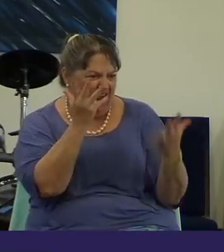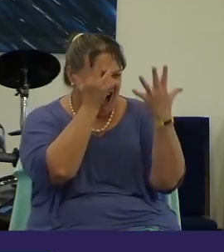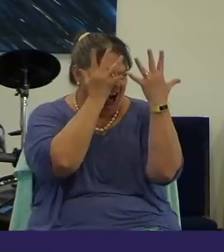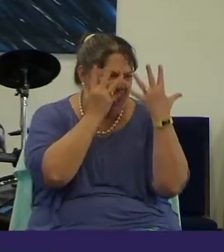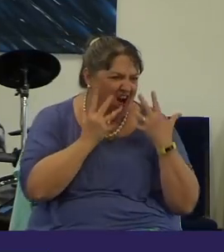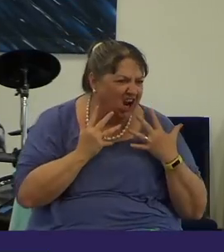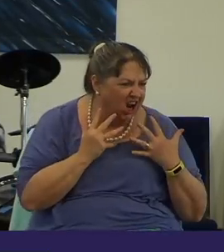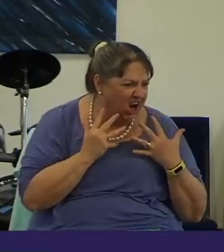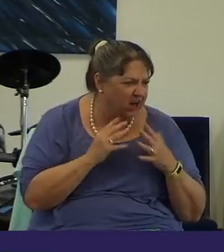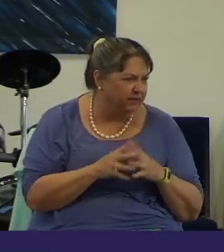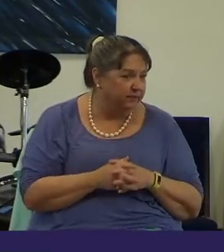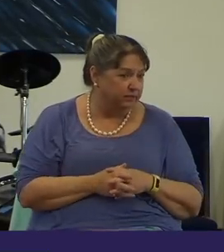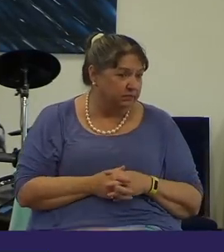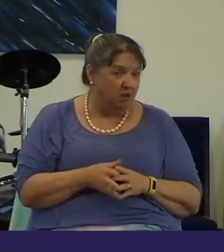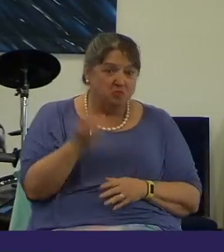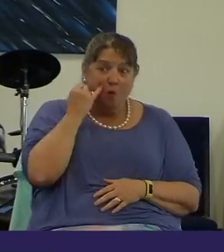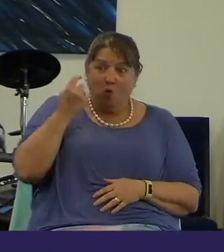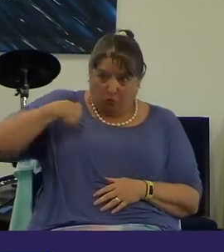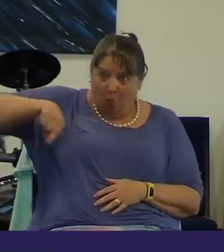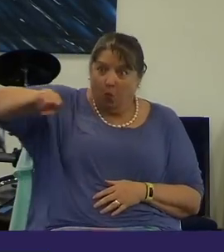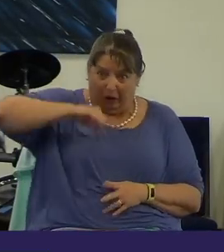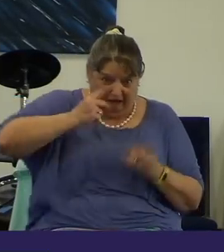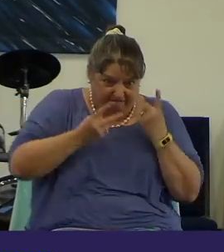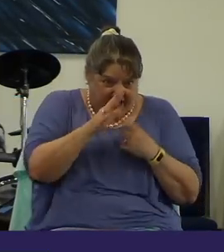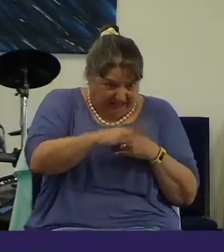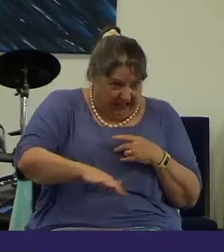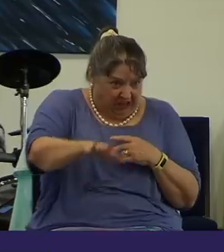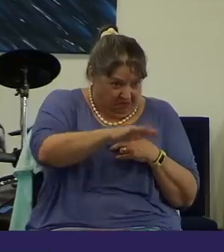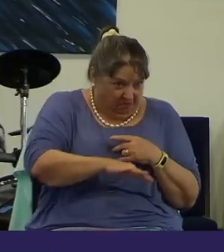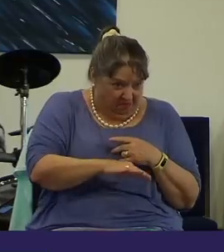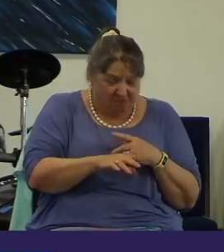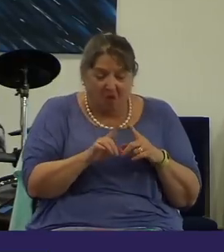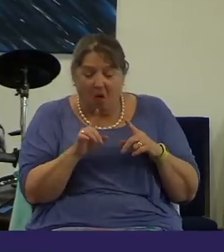to Gethsemane just for a little while.